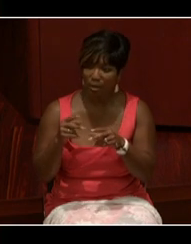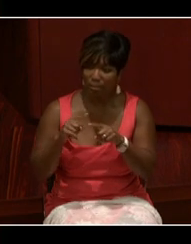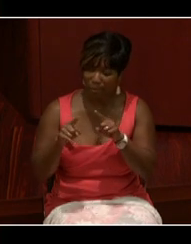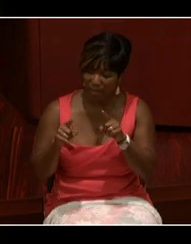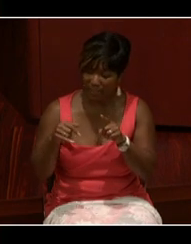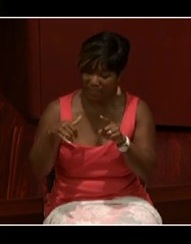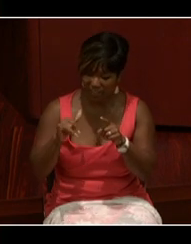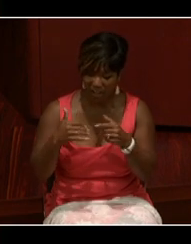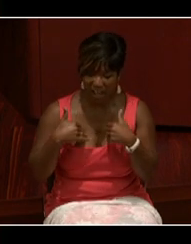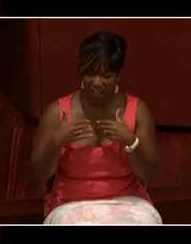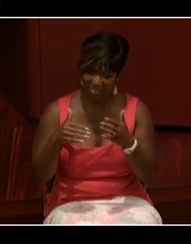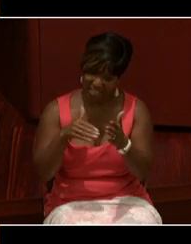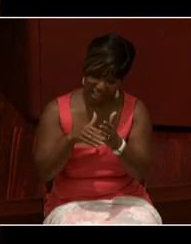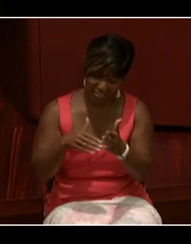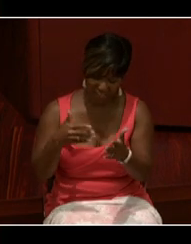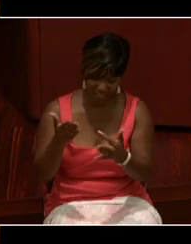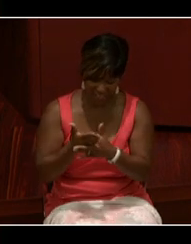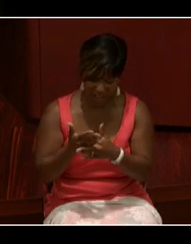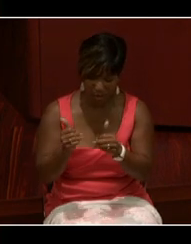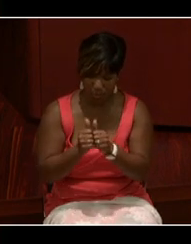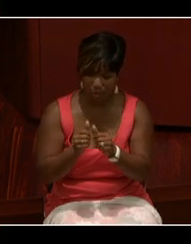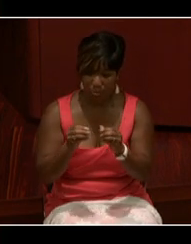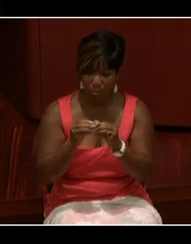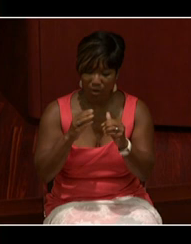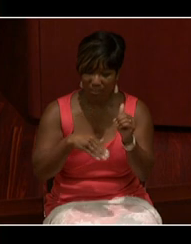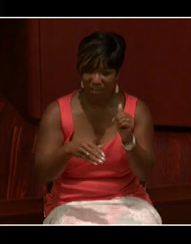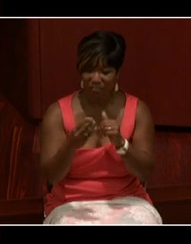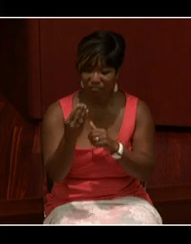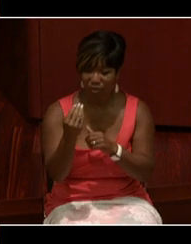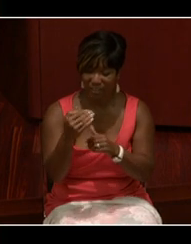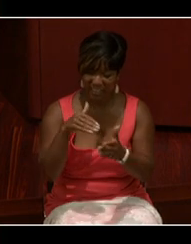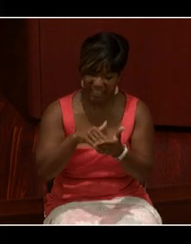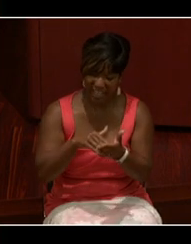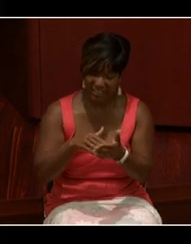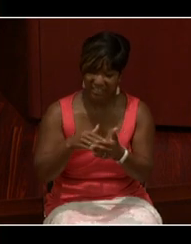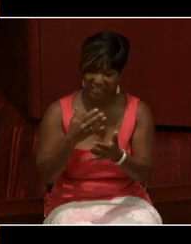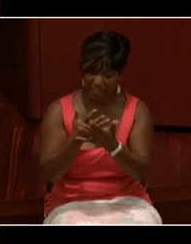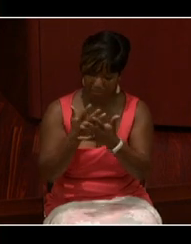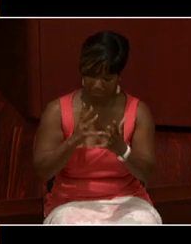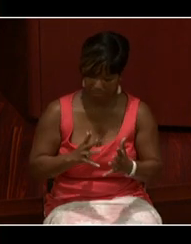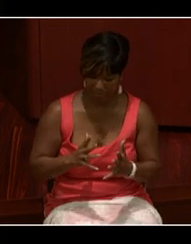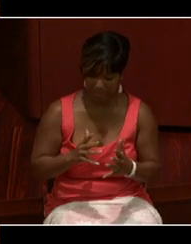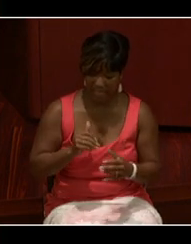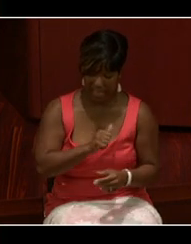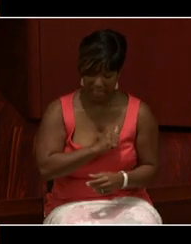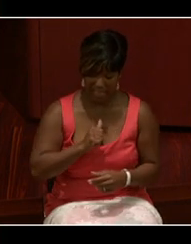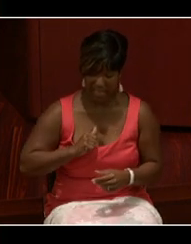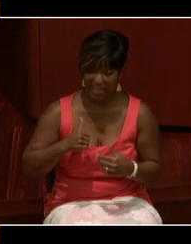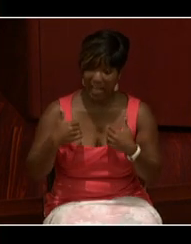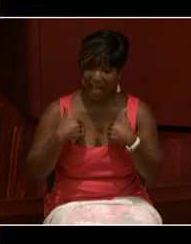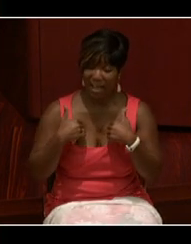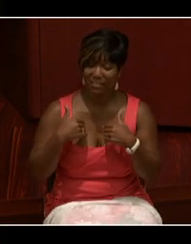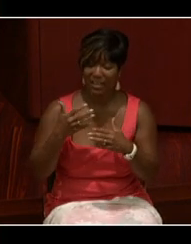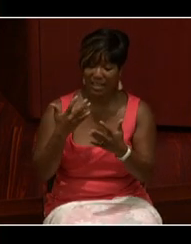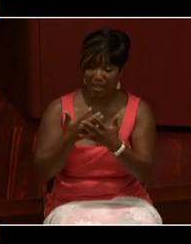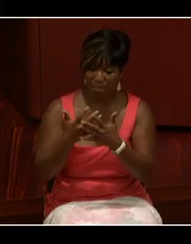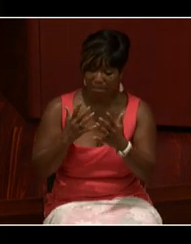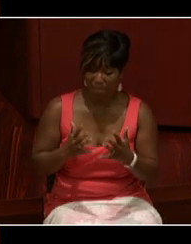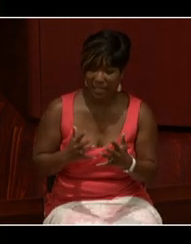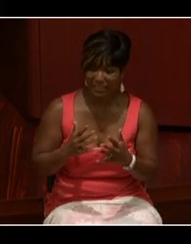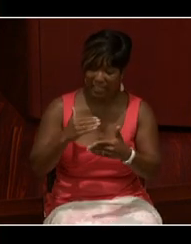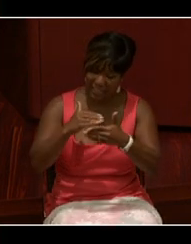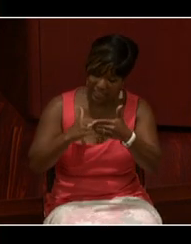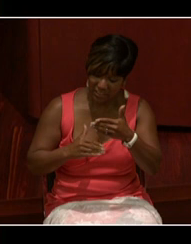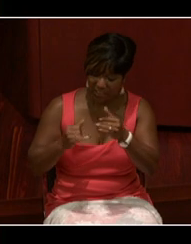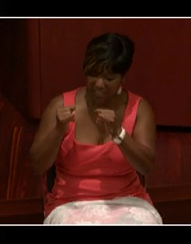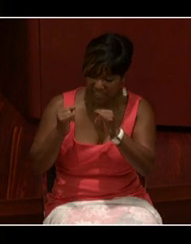files with over 14,000 inmates listed in the catalog. Atlanta has their inmates listed on an individual level in the archives